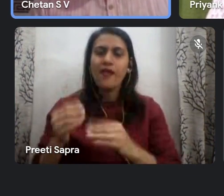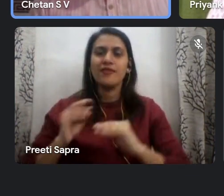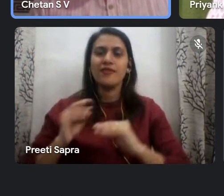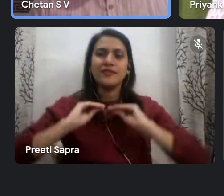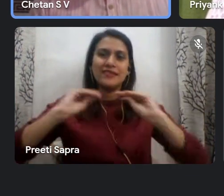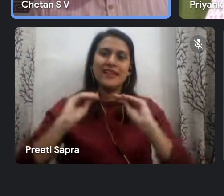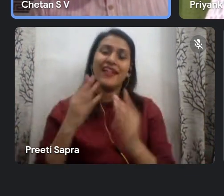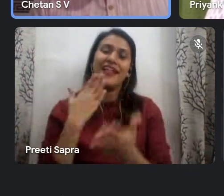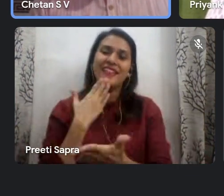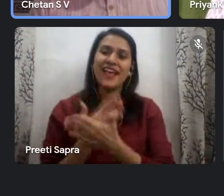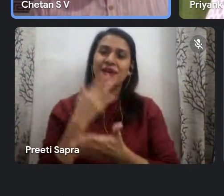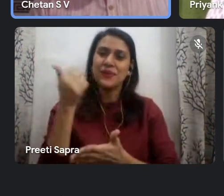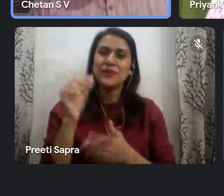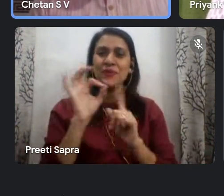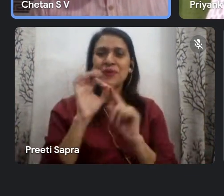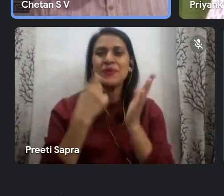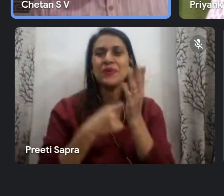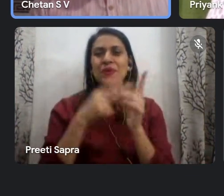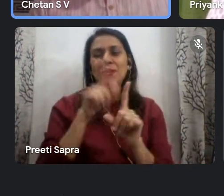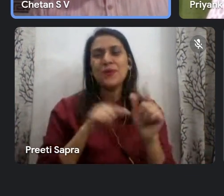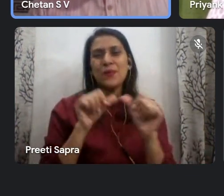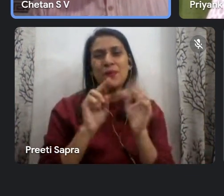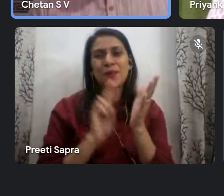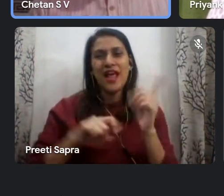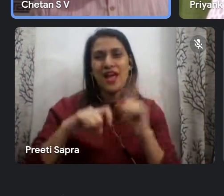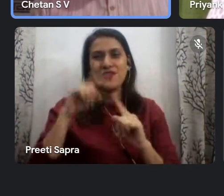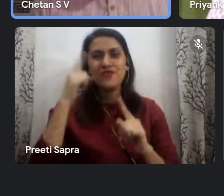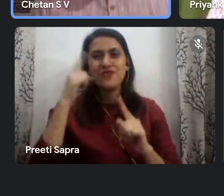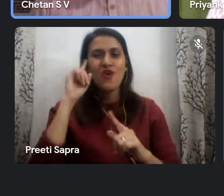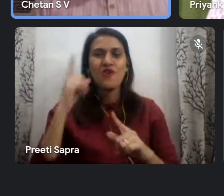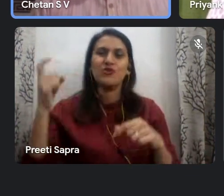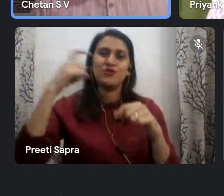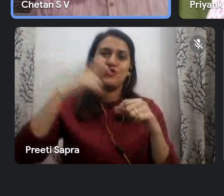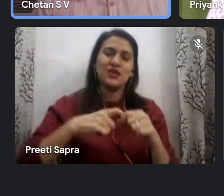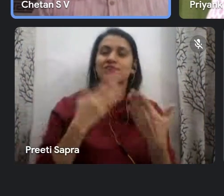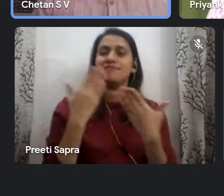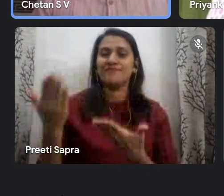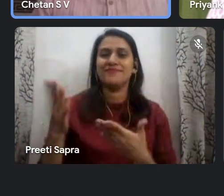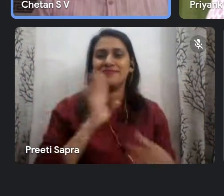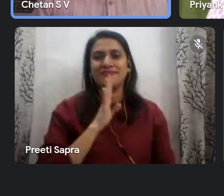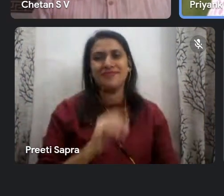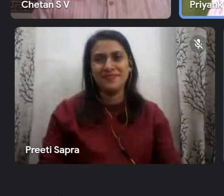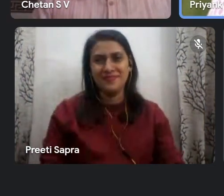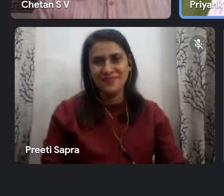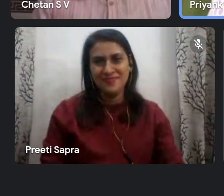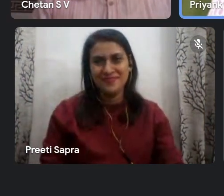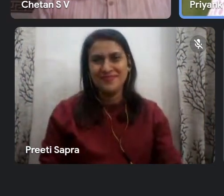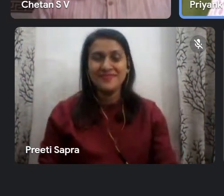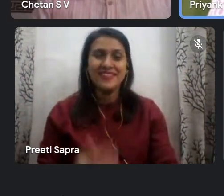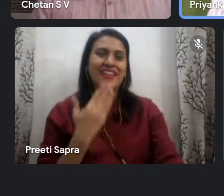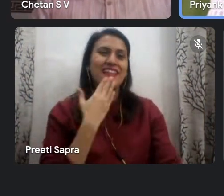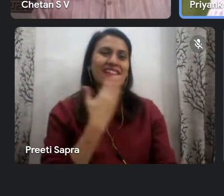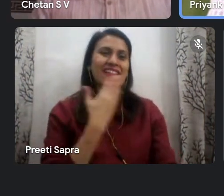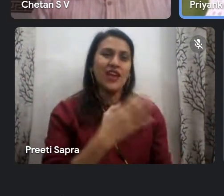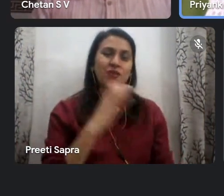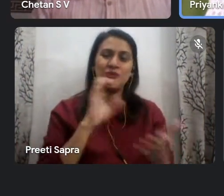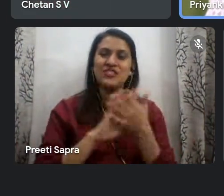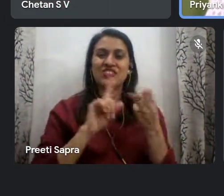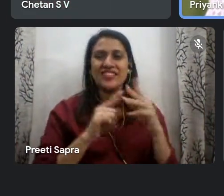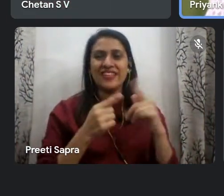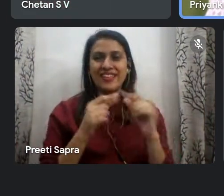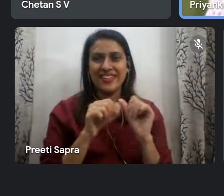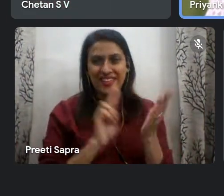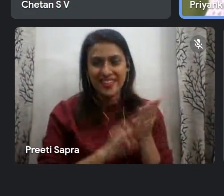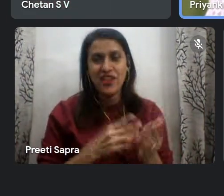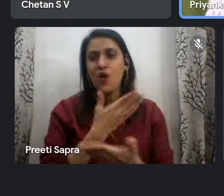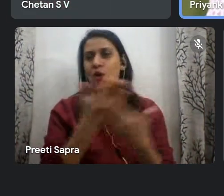Priyank, for joining in. Uh, we'd like to hear more from you. Over to you. Thank you, Chetan, and thank you everyone for showing